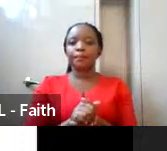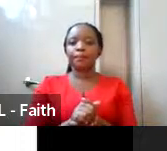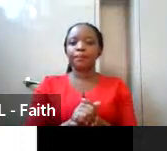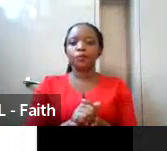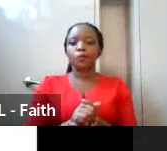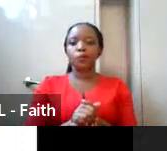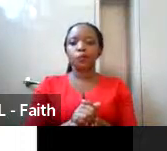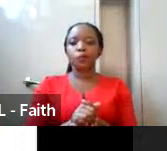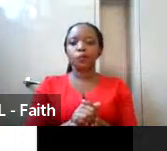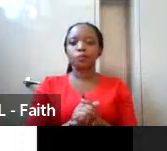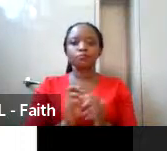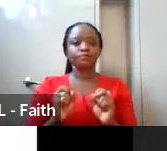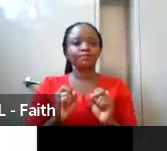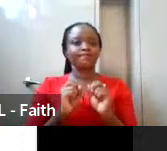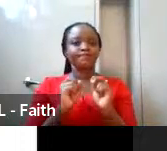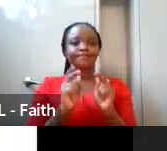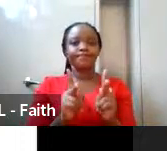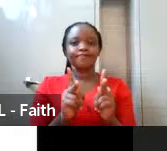All right.